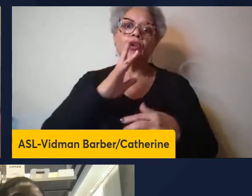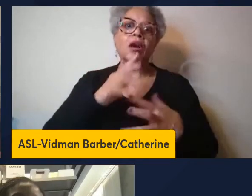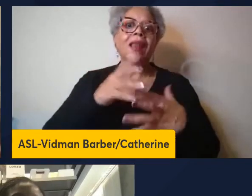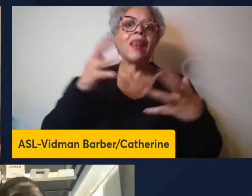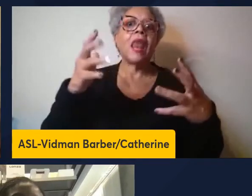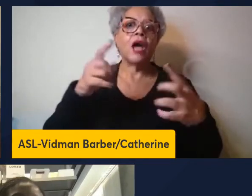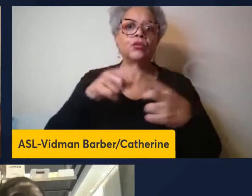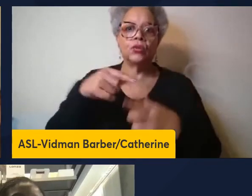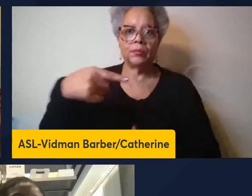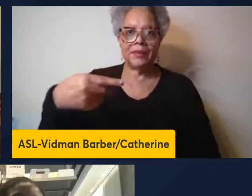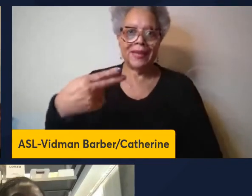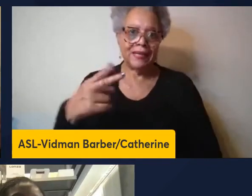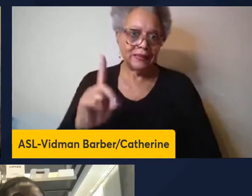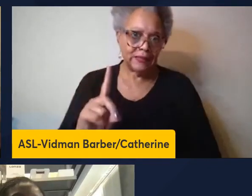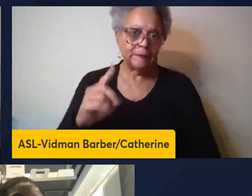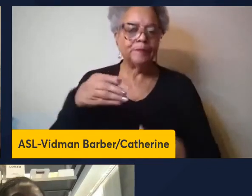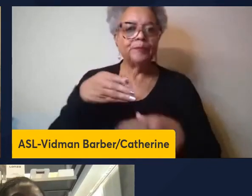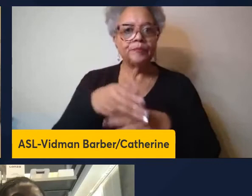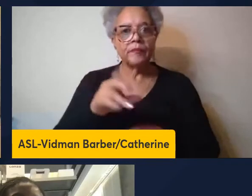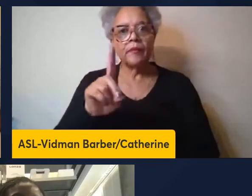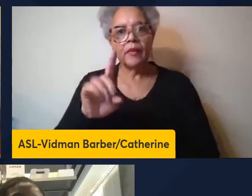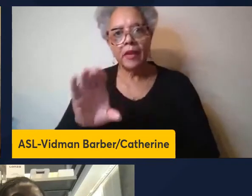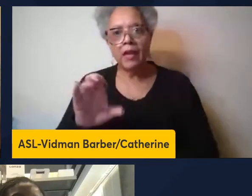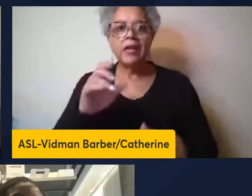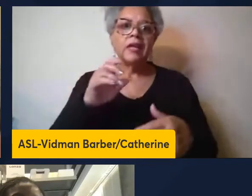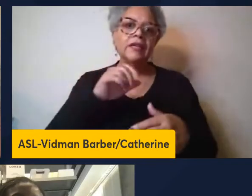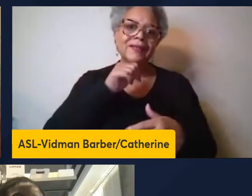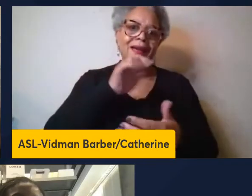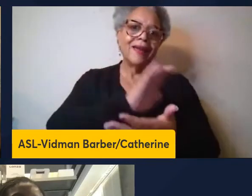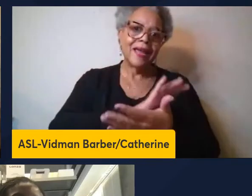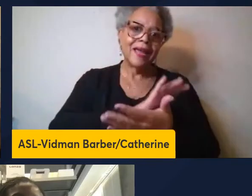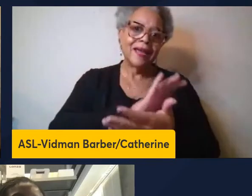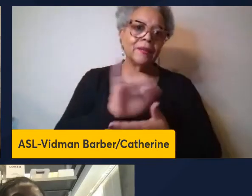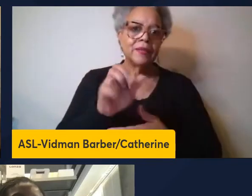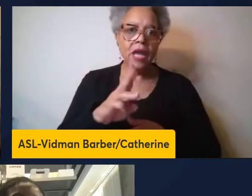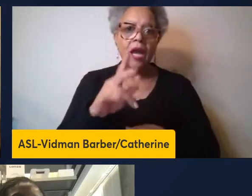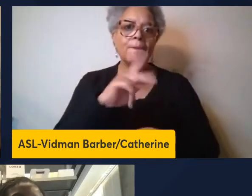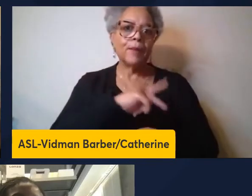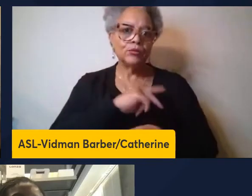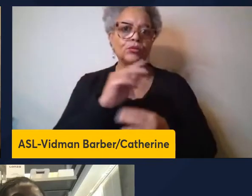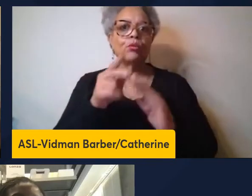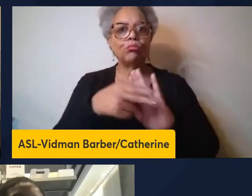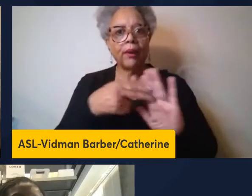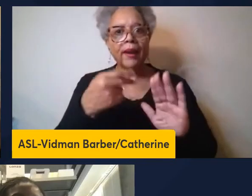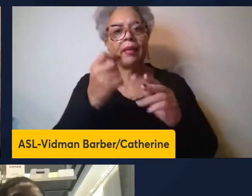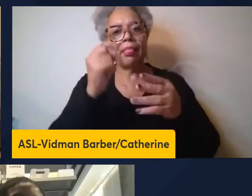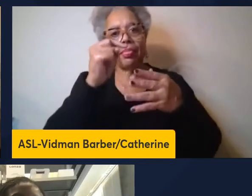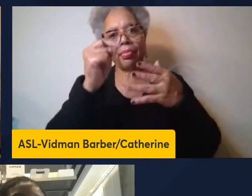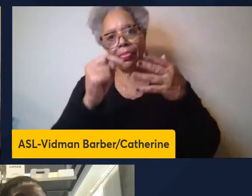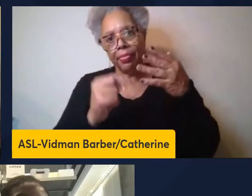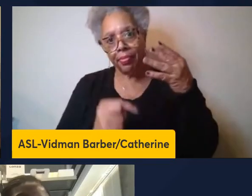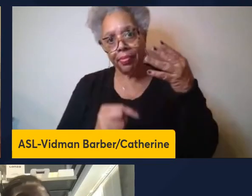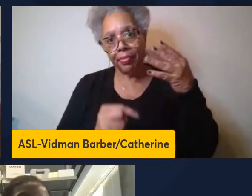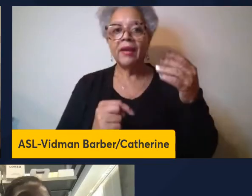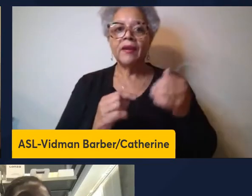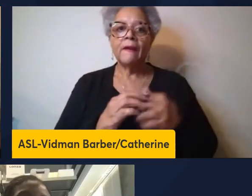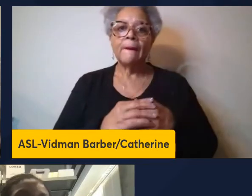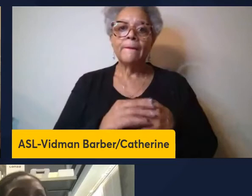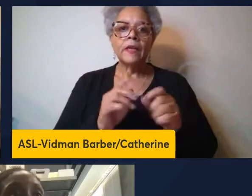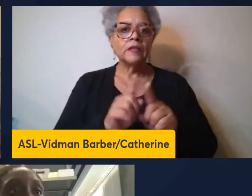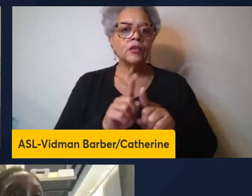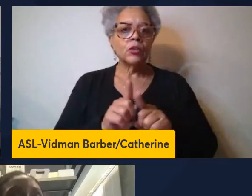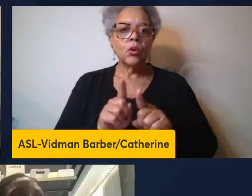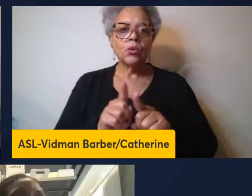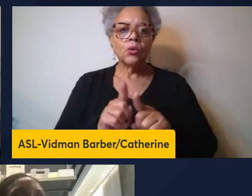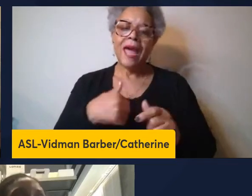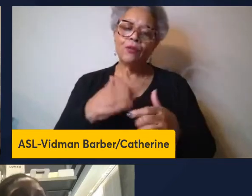PhDs and postdocs about non-academic jobs and building a personal brand and all that. Right. There also is, like, sometimes I'll